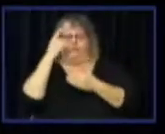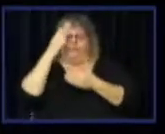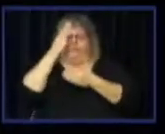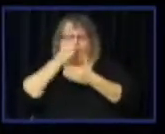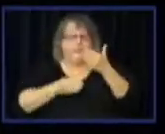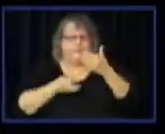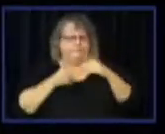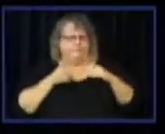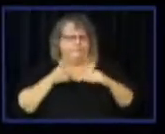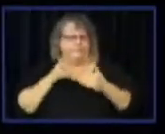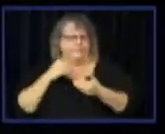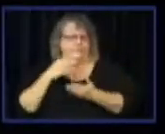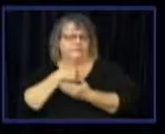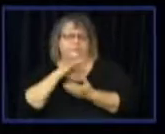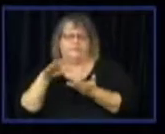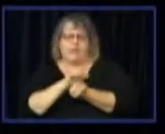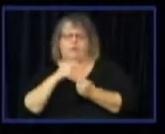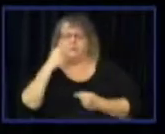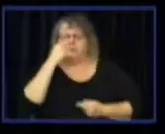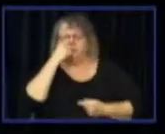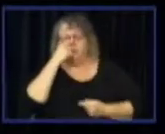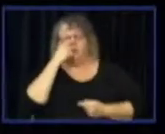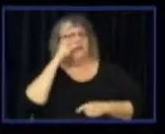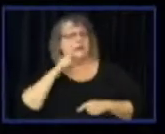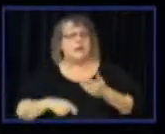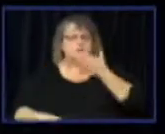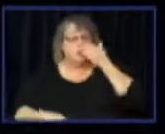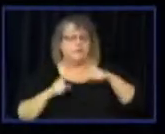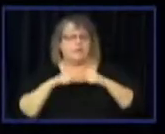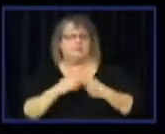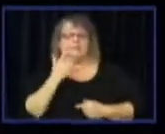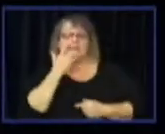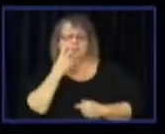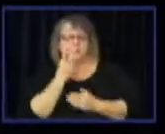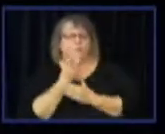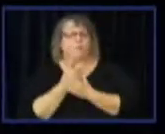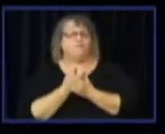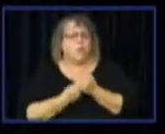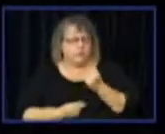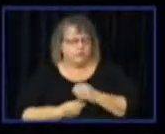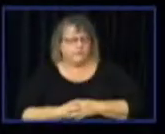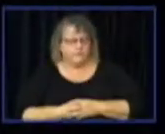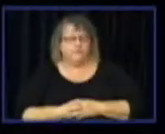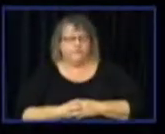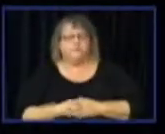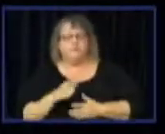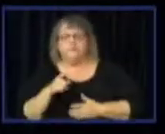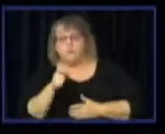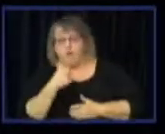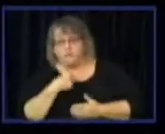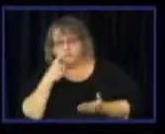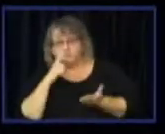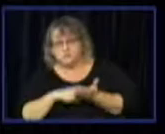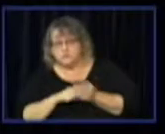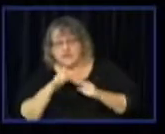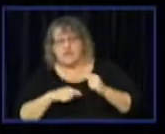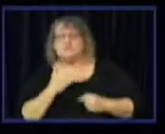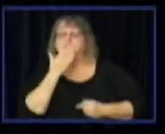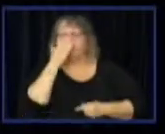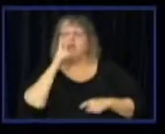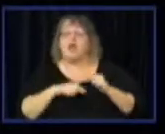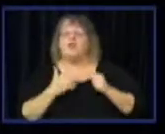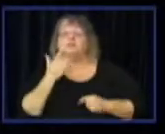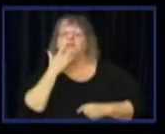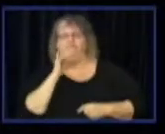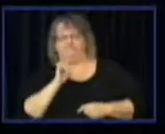those nerves, and it can affect your taste as well as your smell because of that. So we actually look for that as a subtle sign of brain